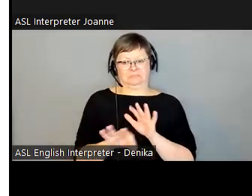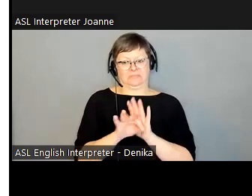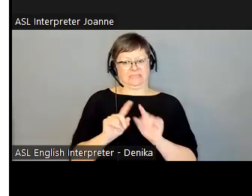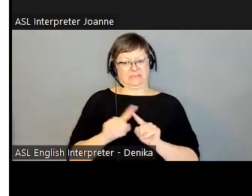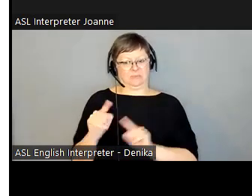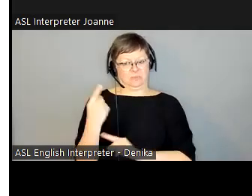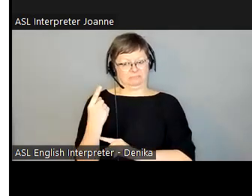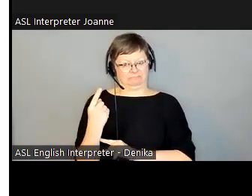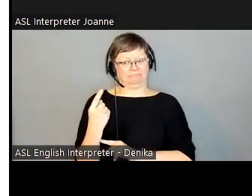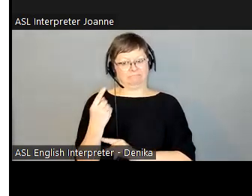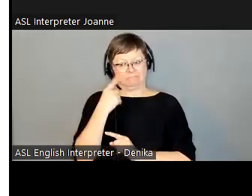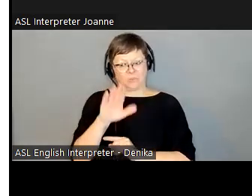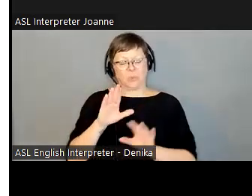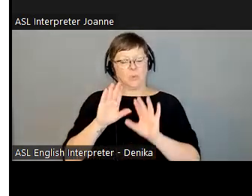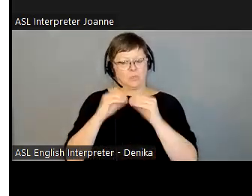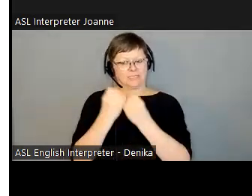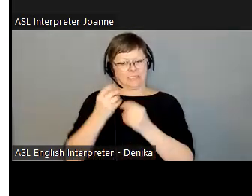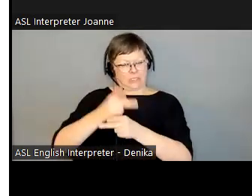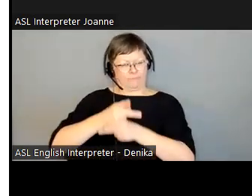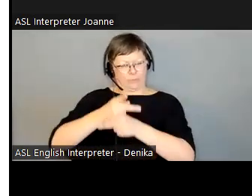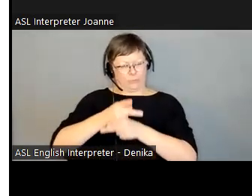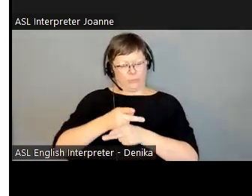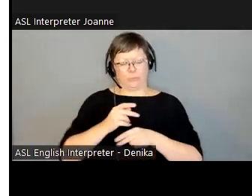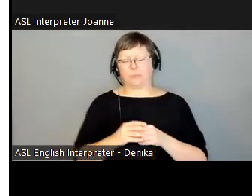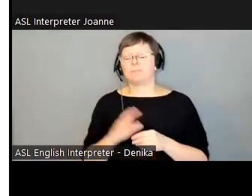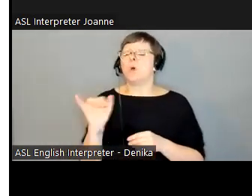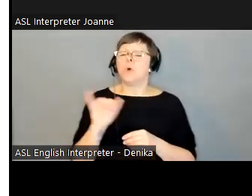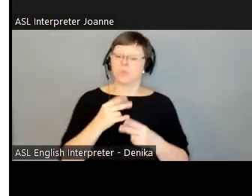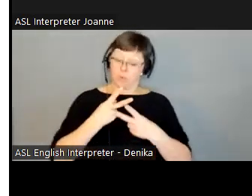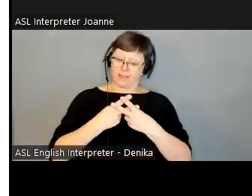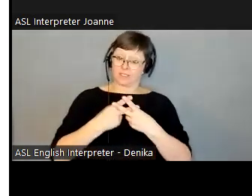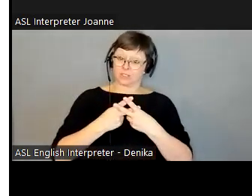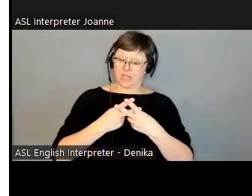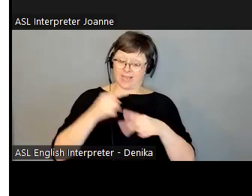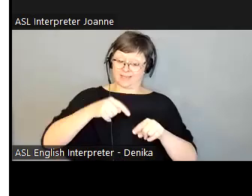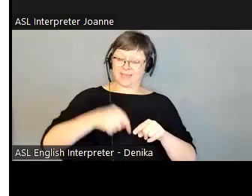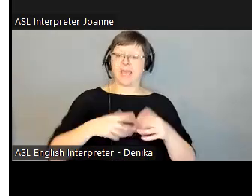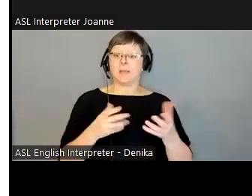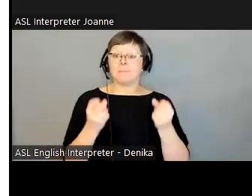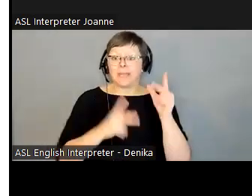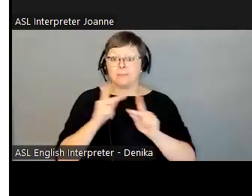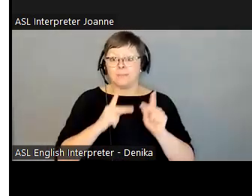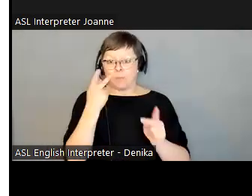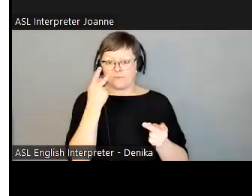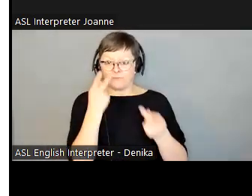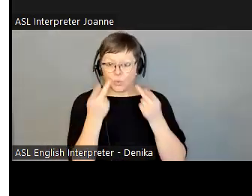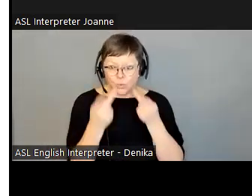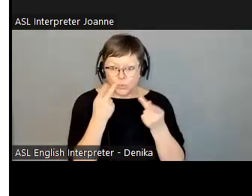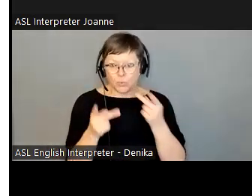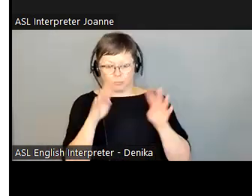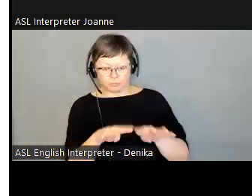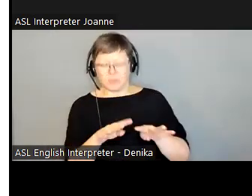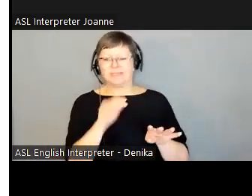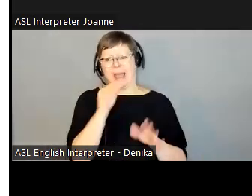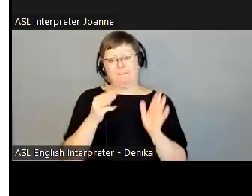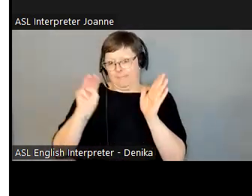for your organization. And you want to choose a hashtag with good viewership, but not necessarily millions, because